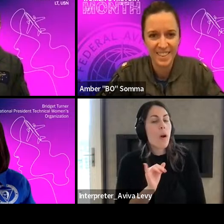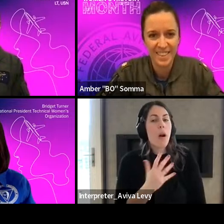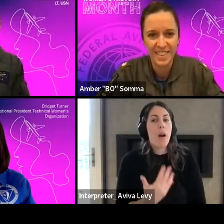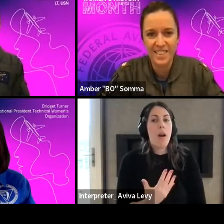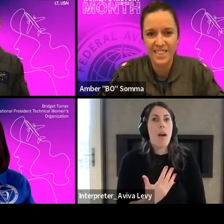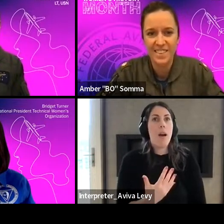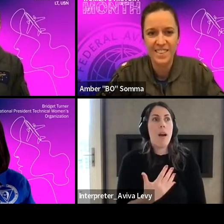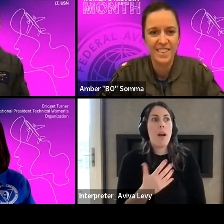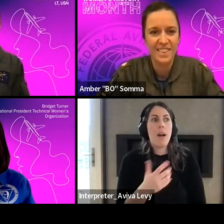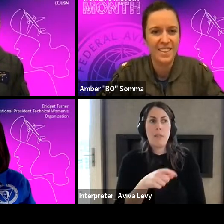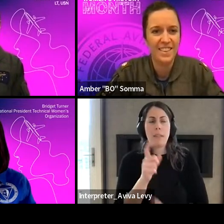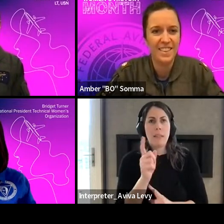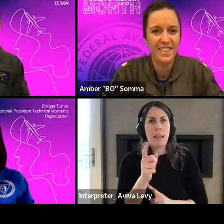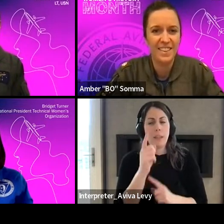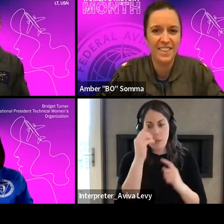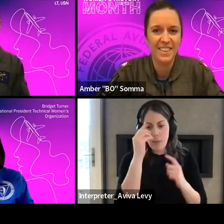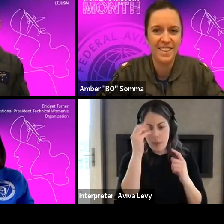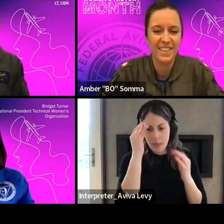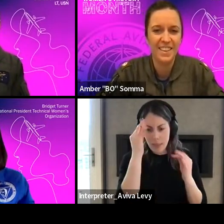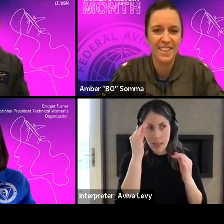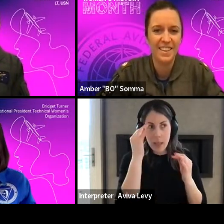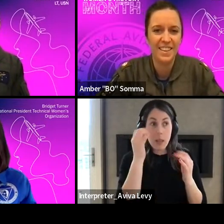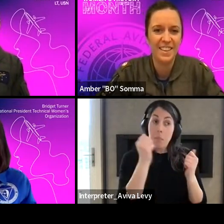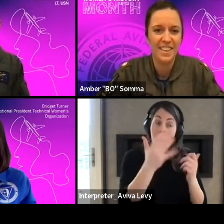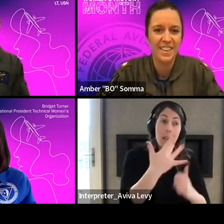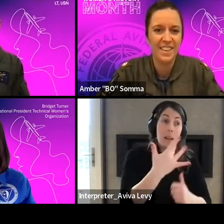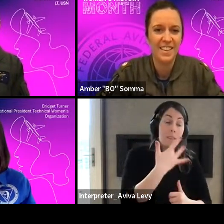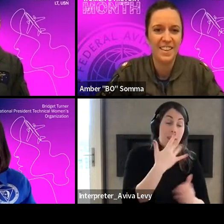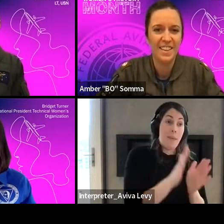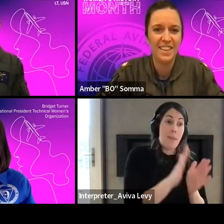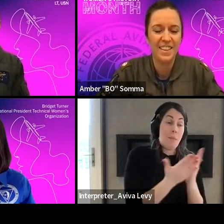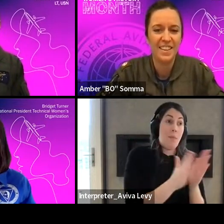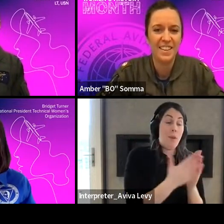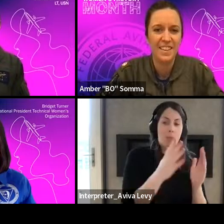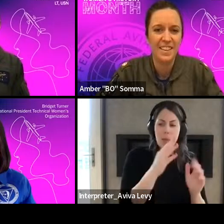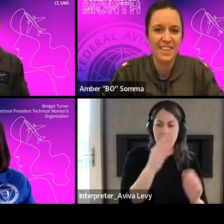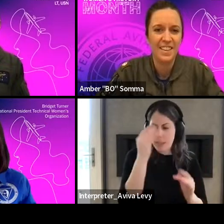I might need a second on that one. I have a lot of favorite books. So,